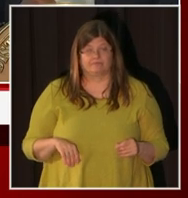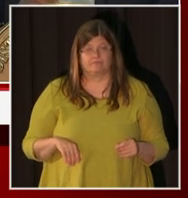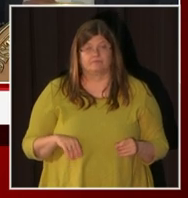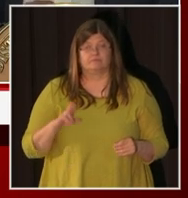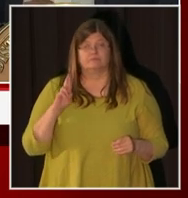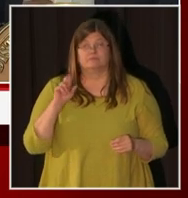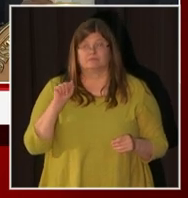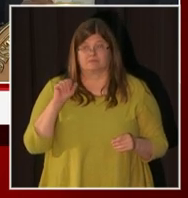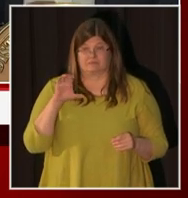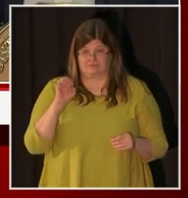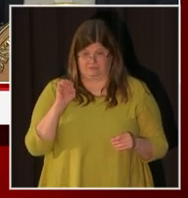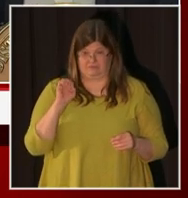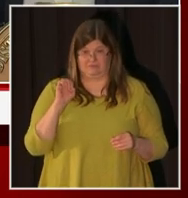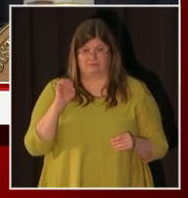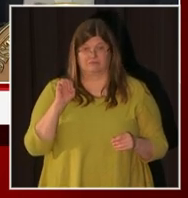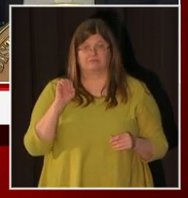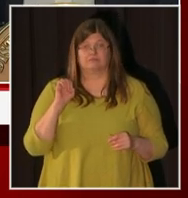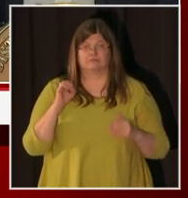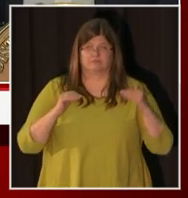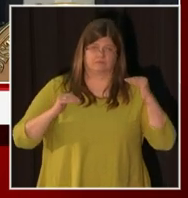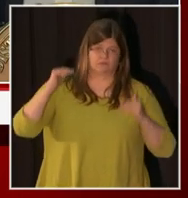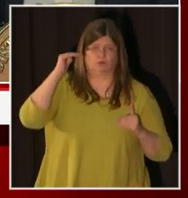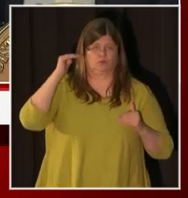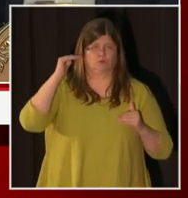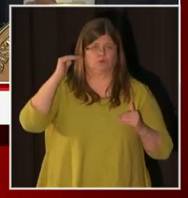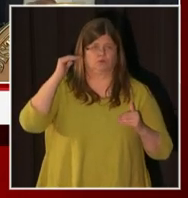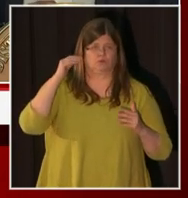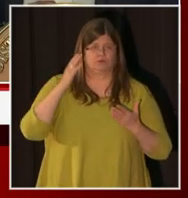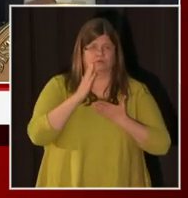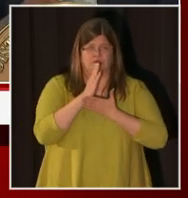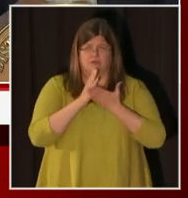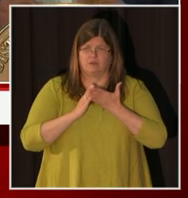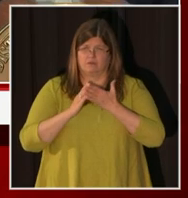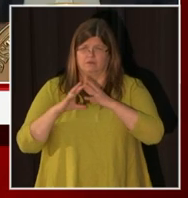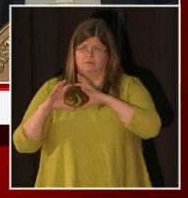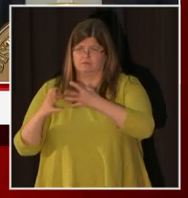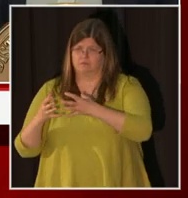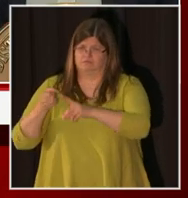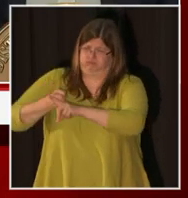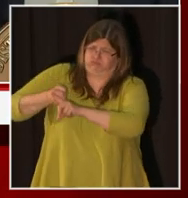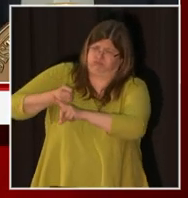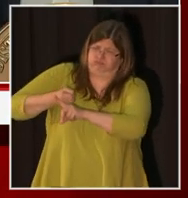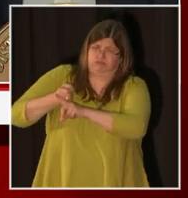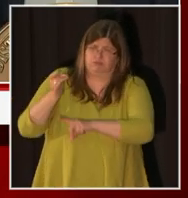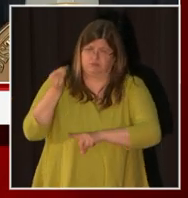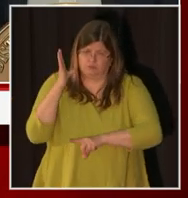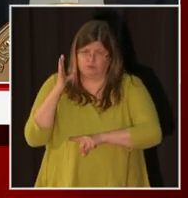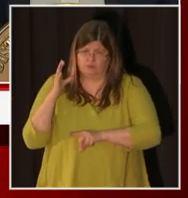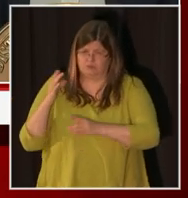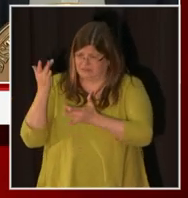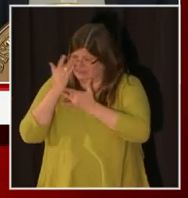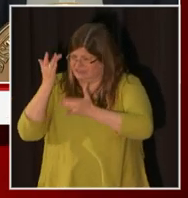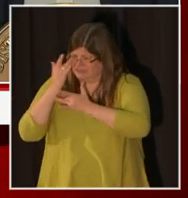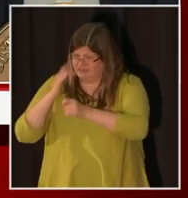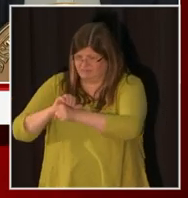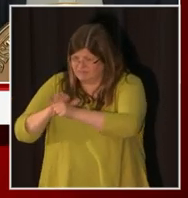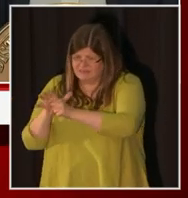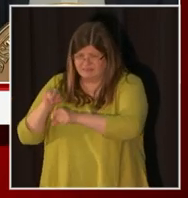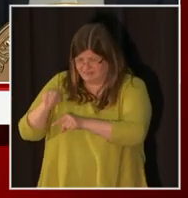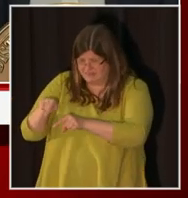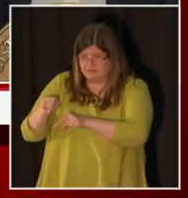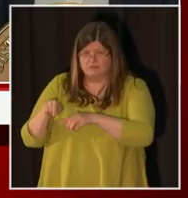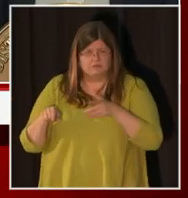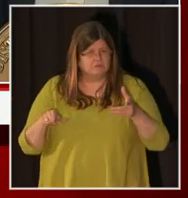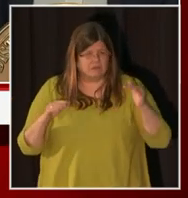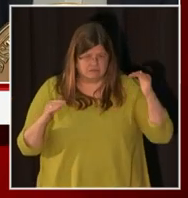play out right in front of our eyes with the data I report each day. And it's not just distressing, it's also very scary